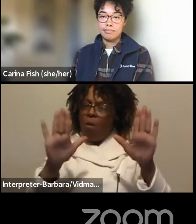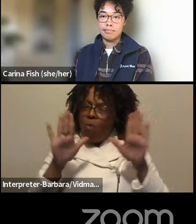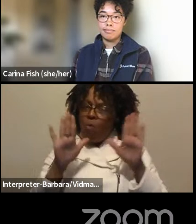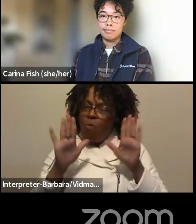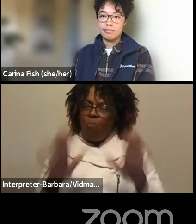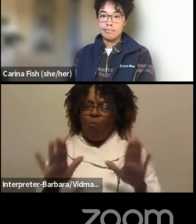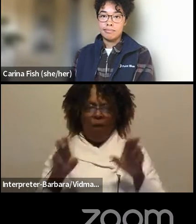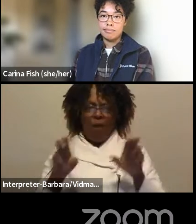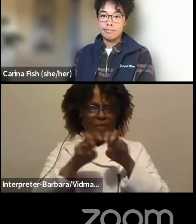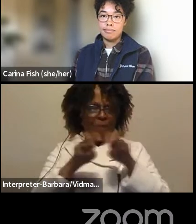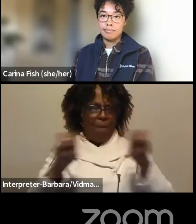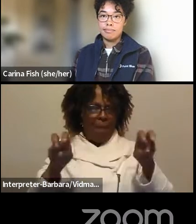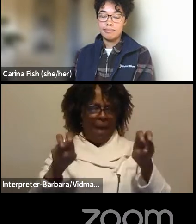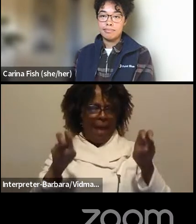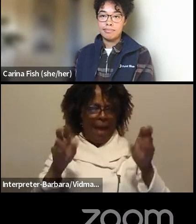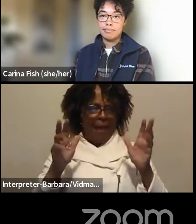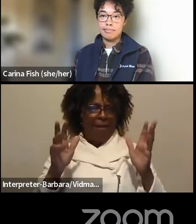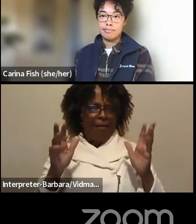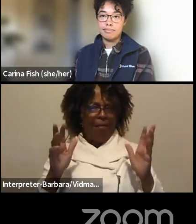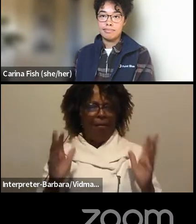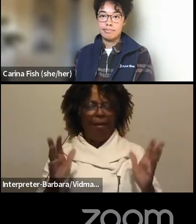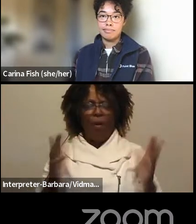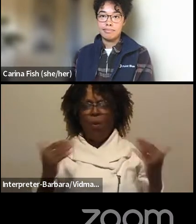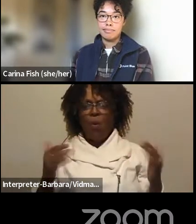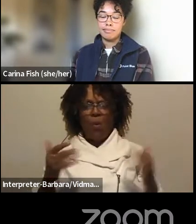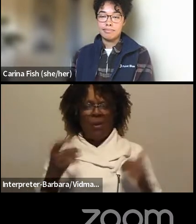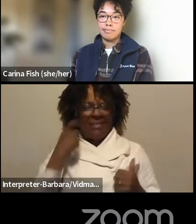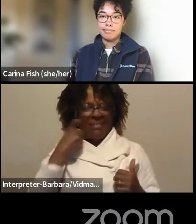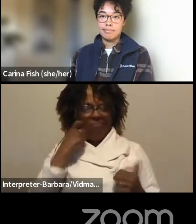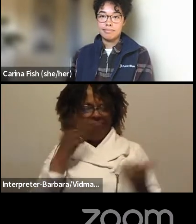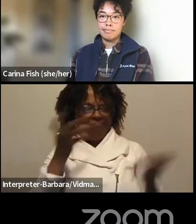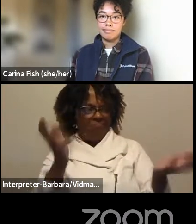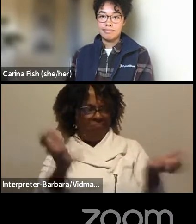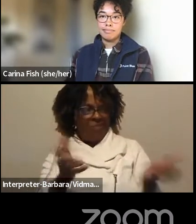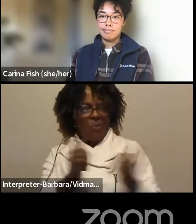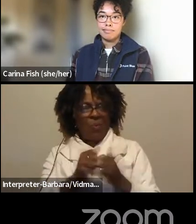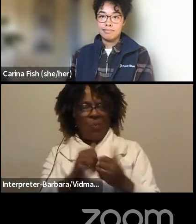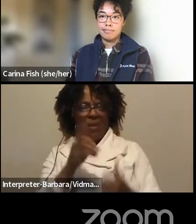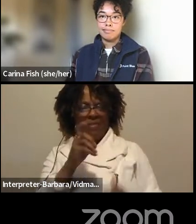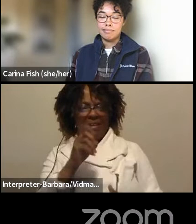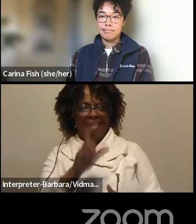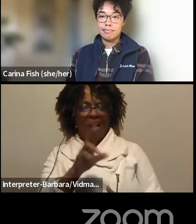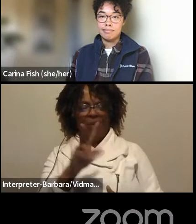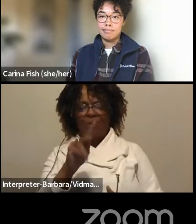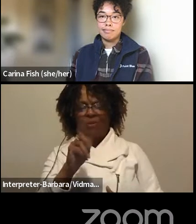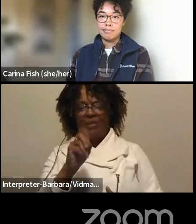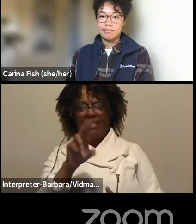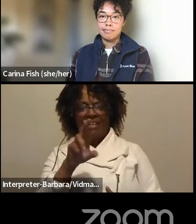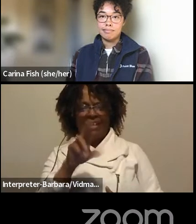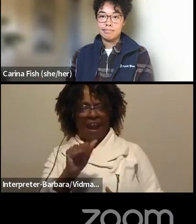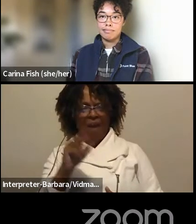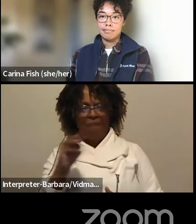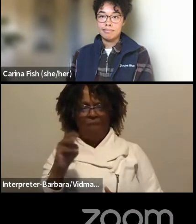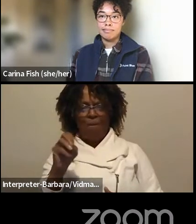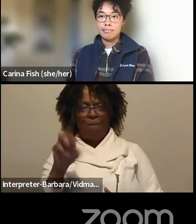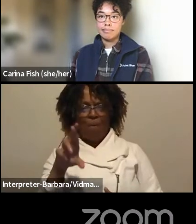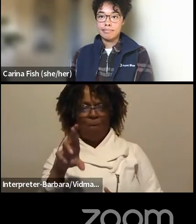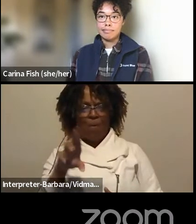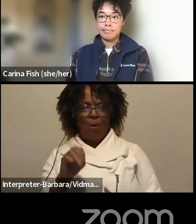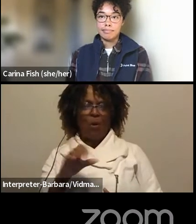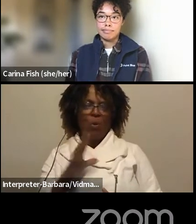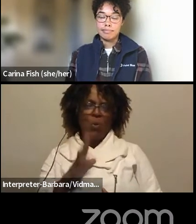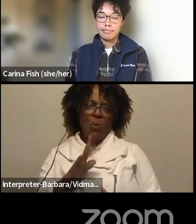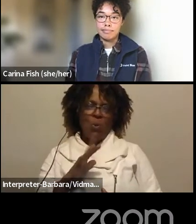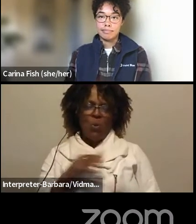I literally was texting with Dr. Tiara Moore, like, oh my God, I'm in tears. This is so beautiful.